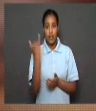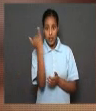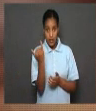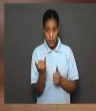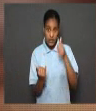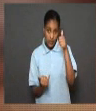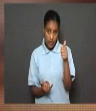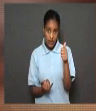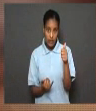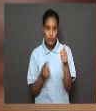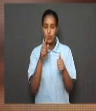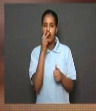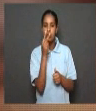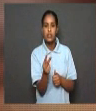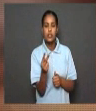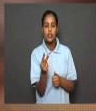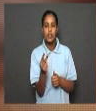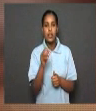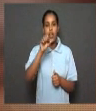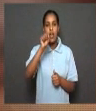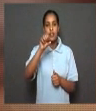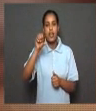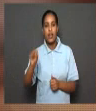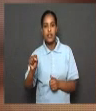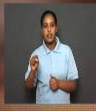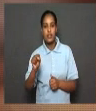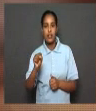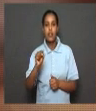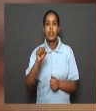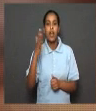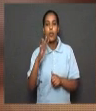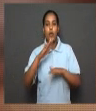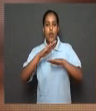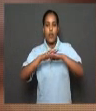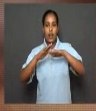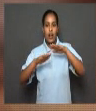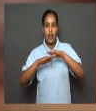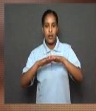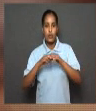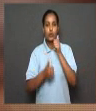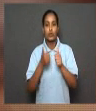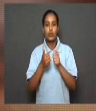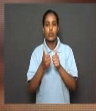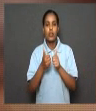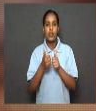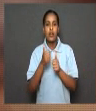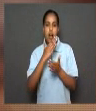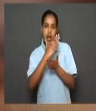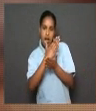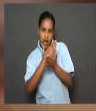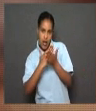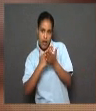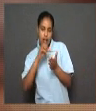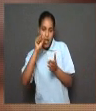A, you can see the SS type overlap, in which the half-filled